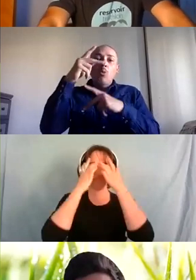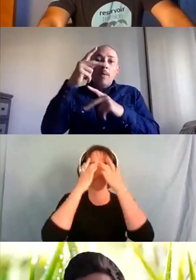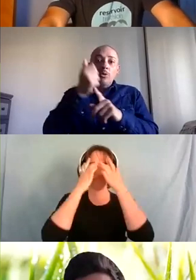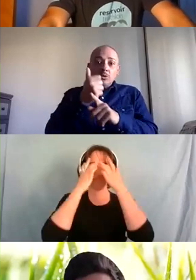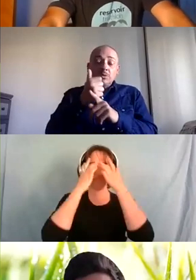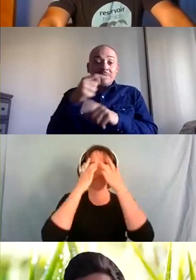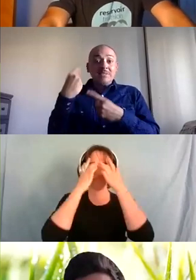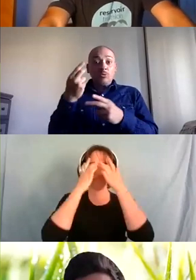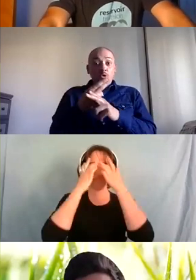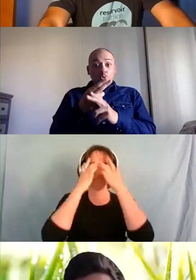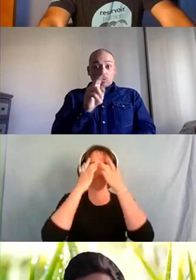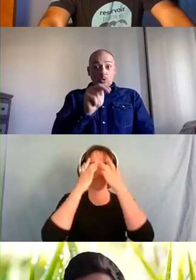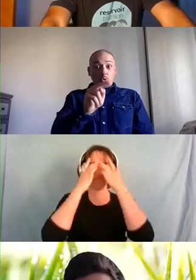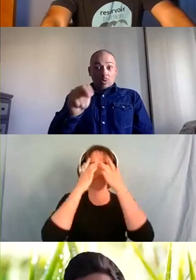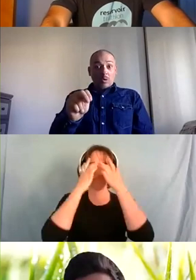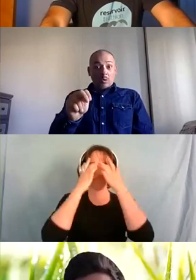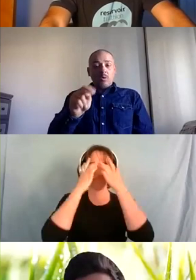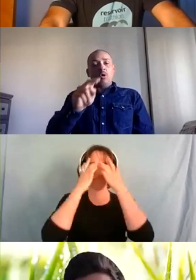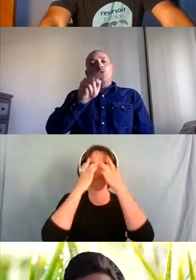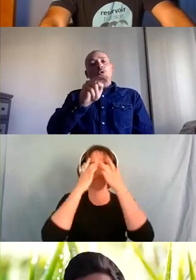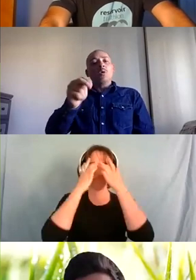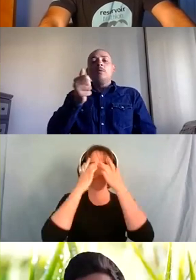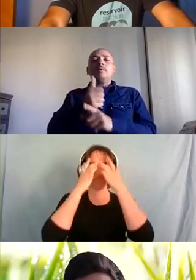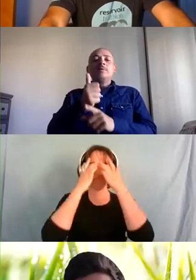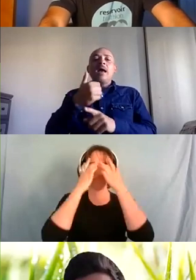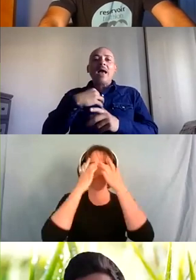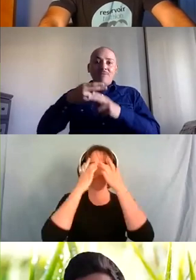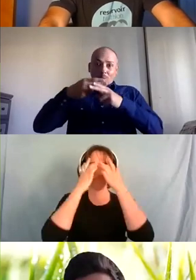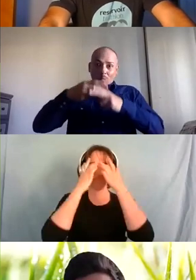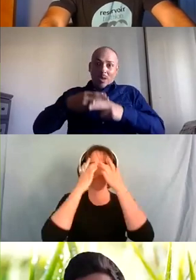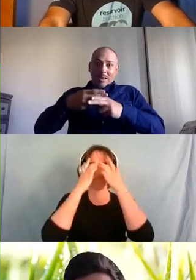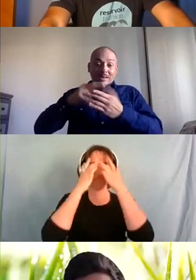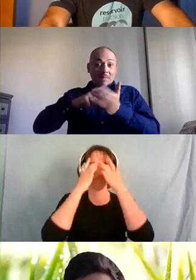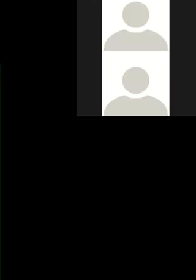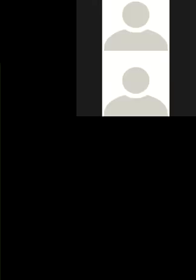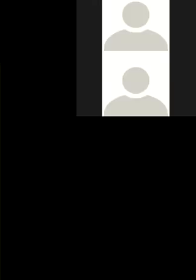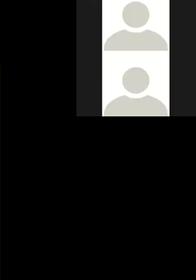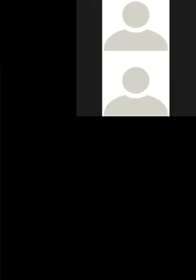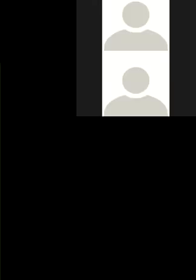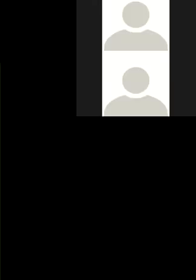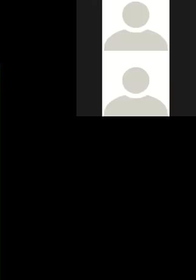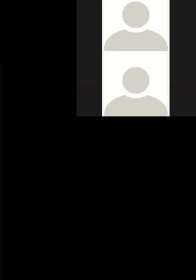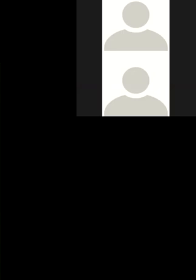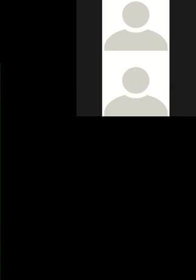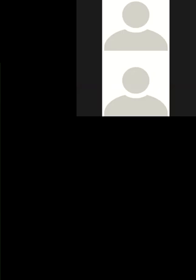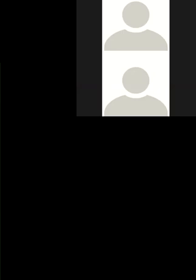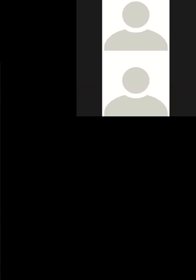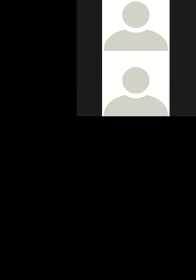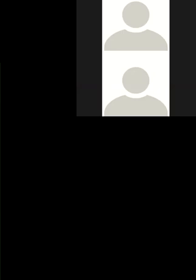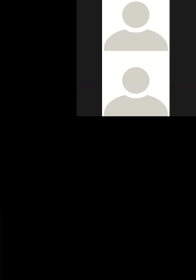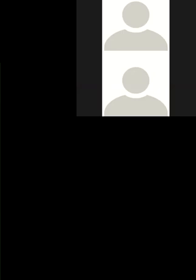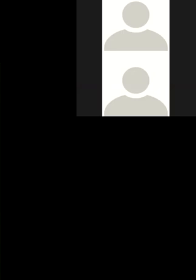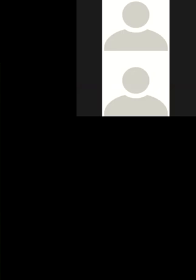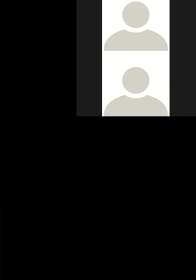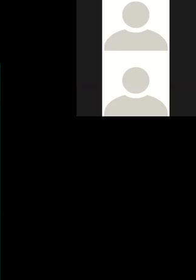since we're using a neural net, right? Neural networks have weights. So the parameters in this case would kind of be like the weights of the neural net. So